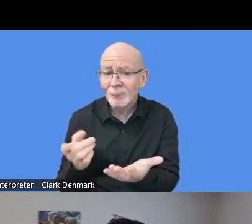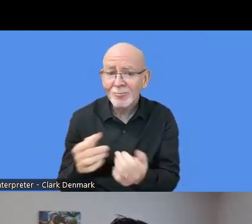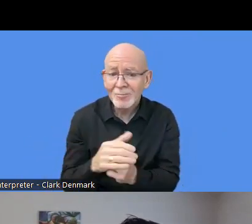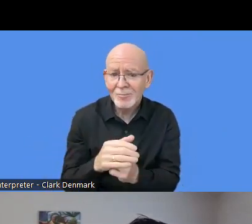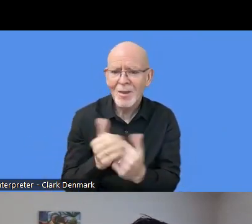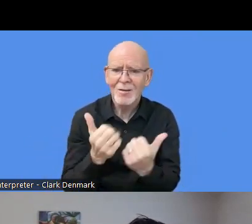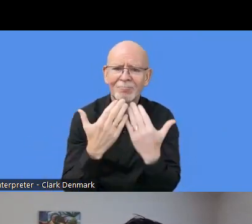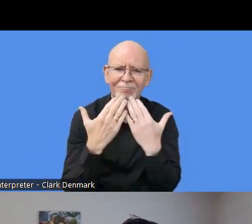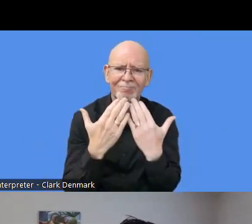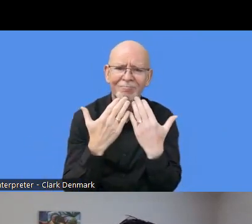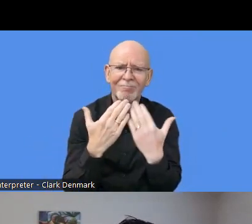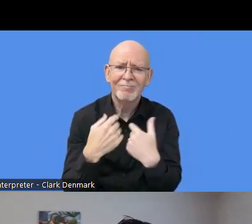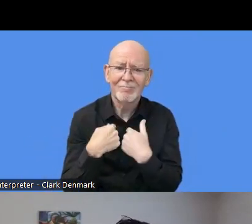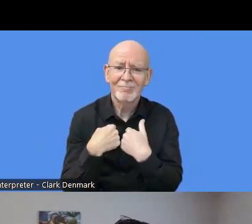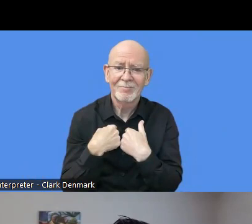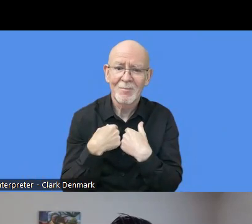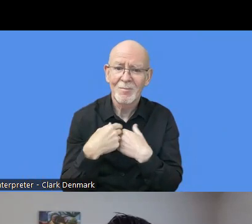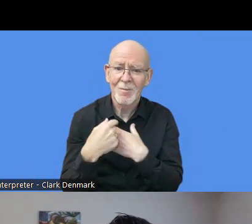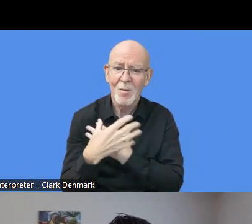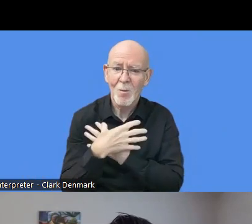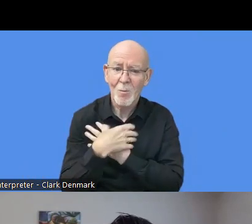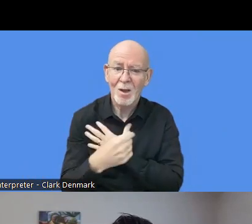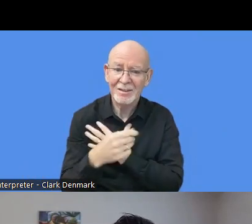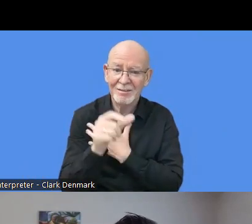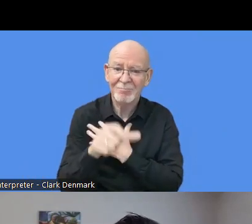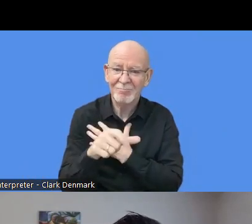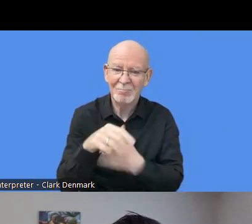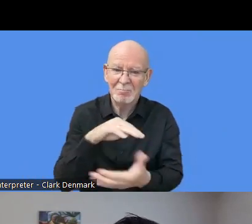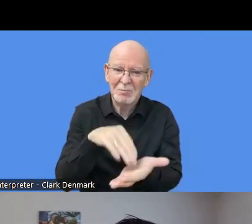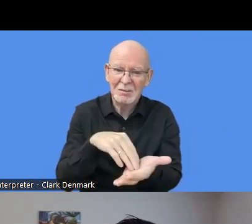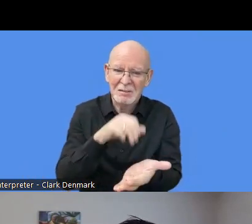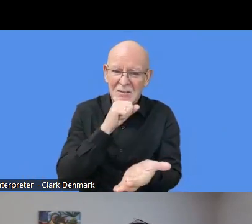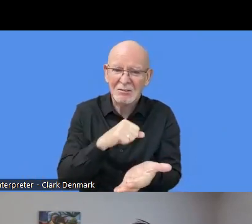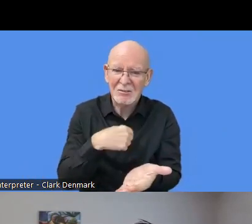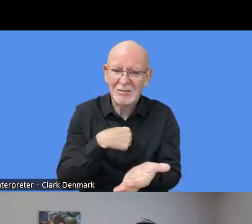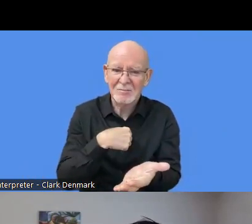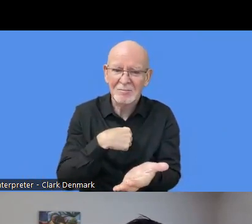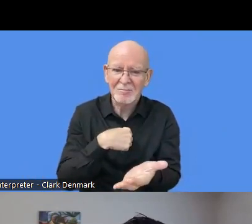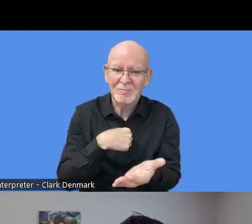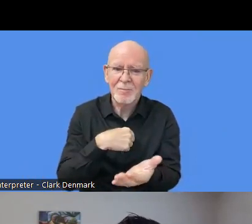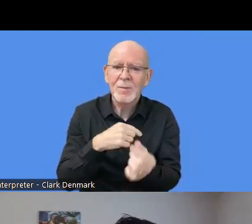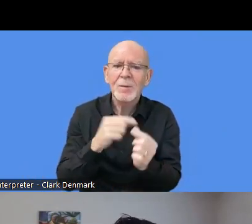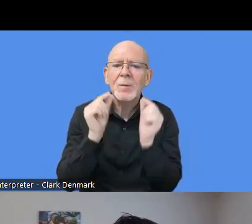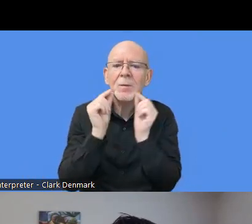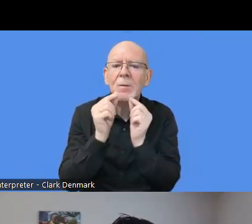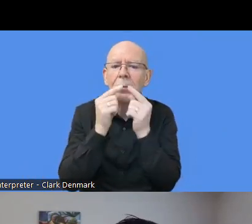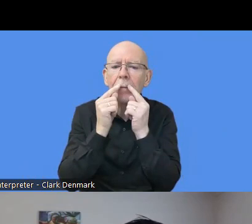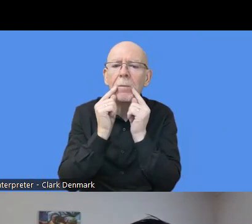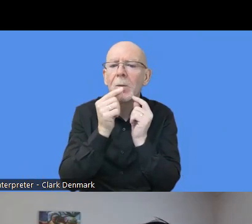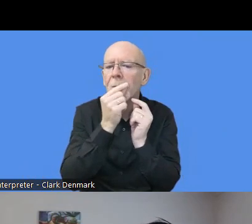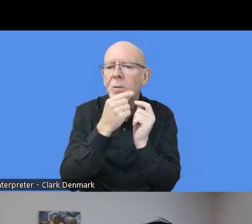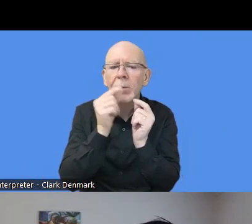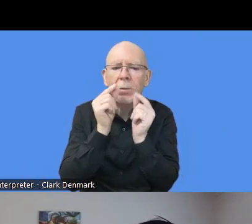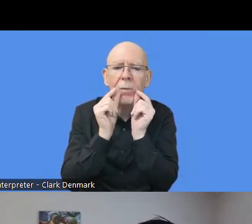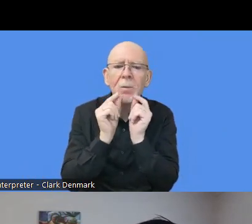have to say about Zero? Well, it is a place to celebrate and celebrate inclusion, and a